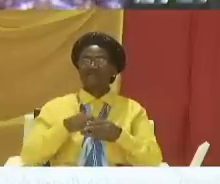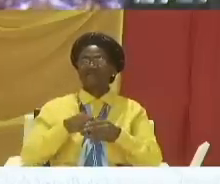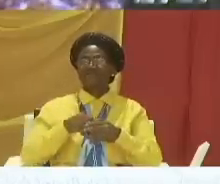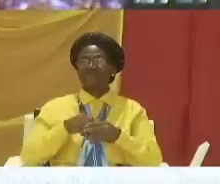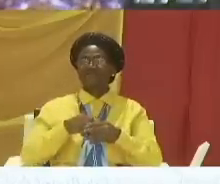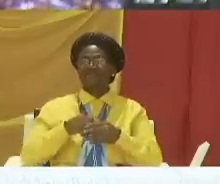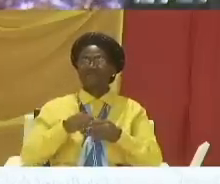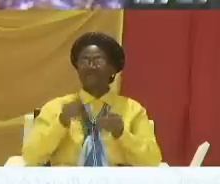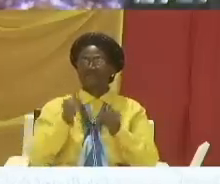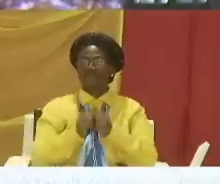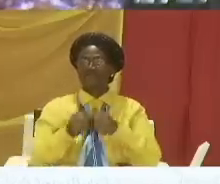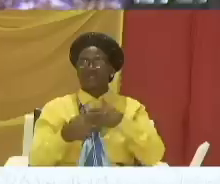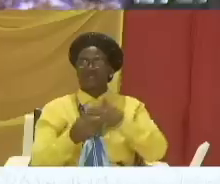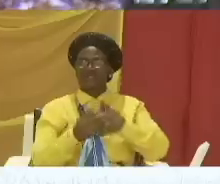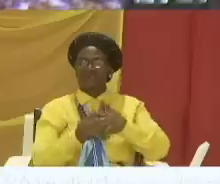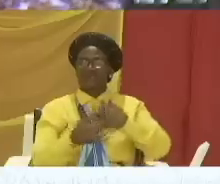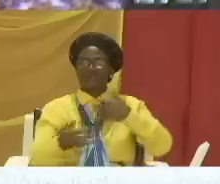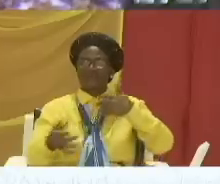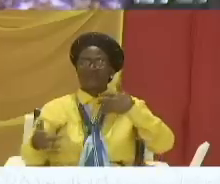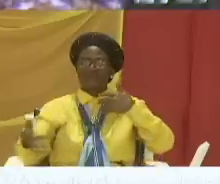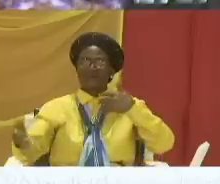with blood.